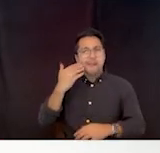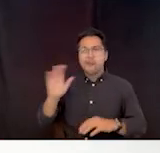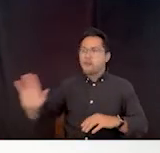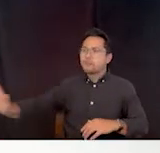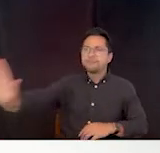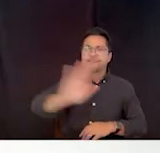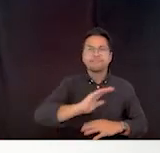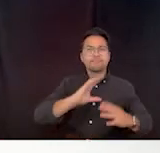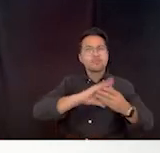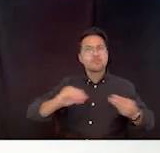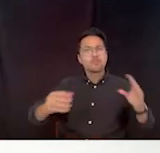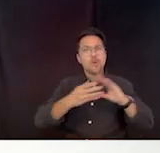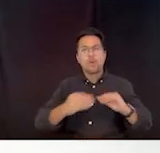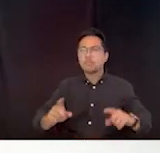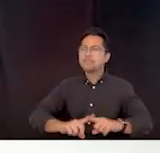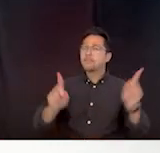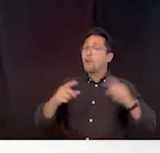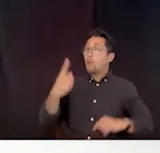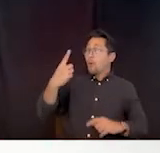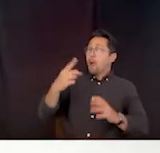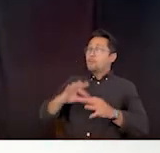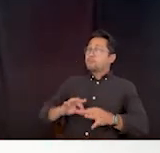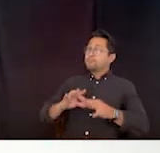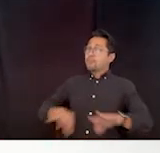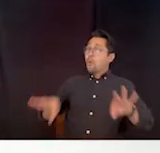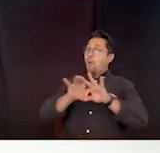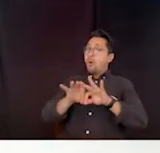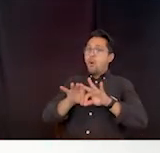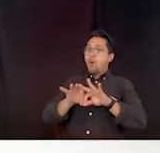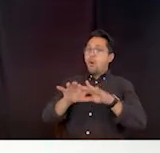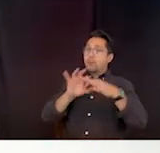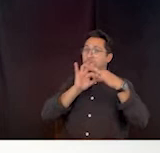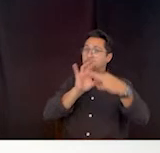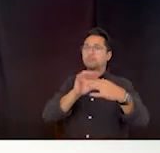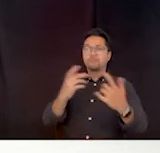different, one thing ties us all together, and that we get it, right?